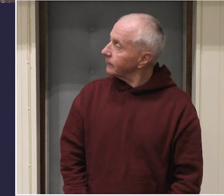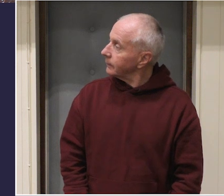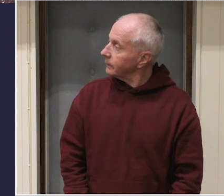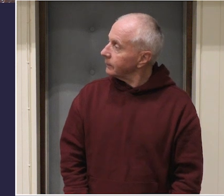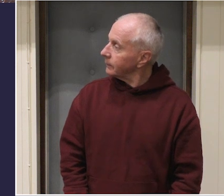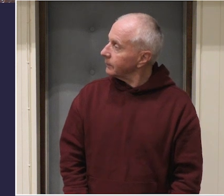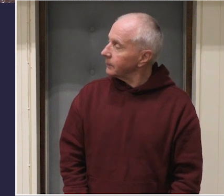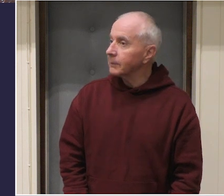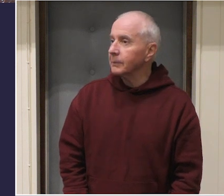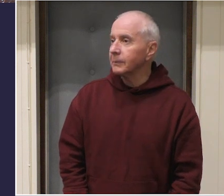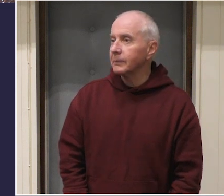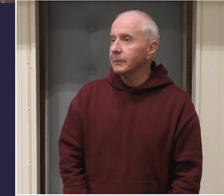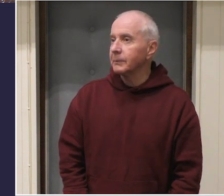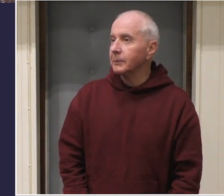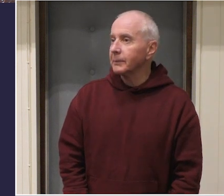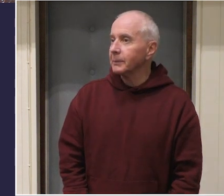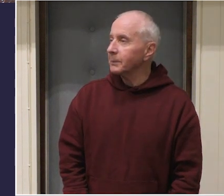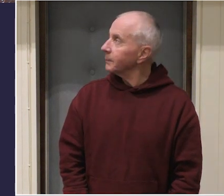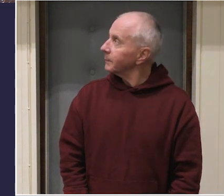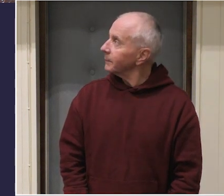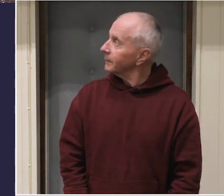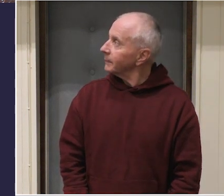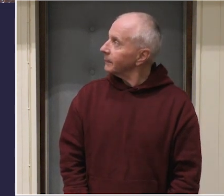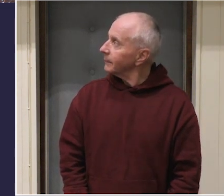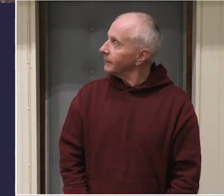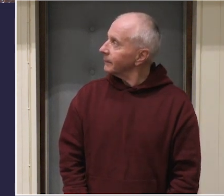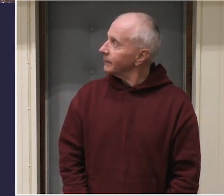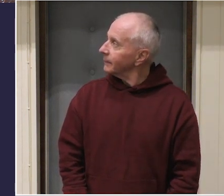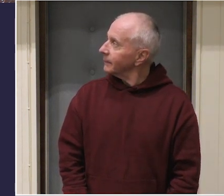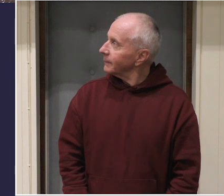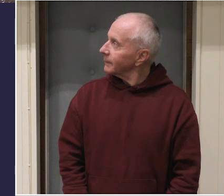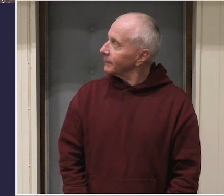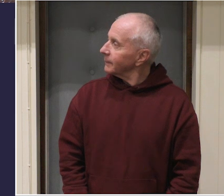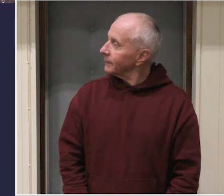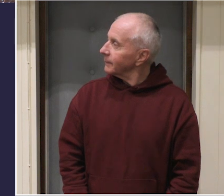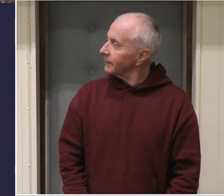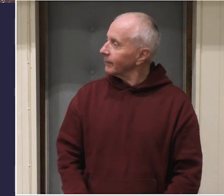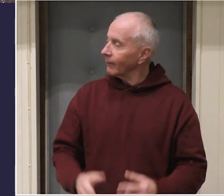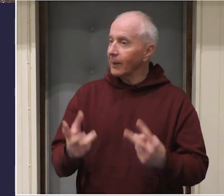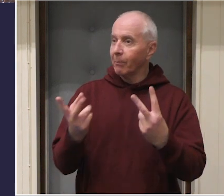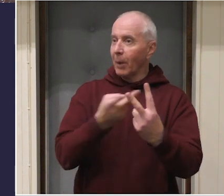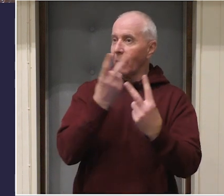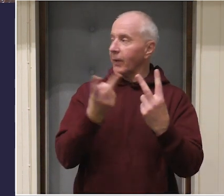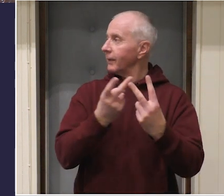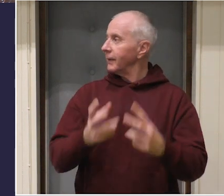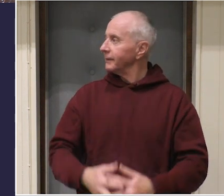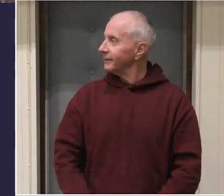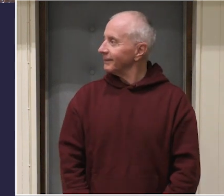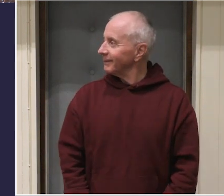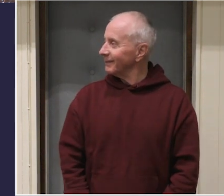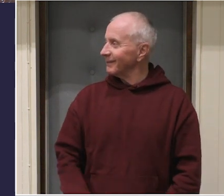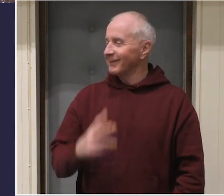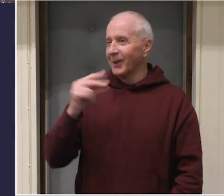Go ahead. The big one there and the big one there. That one and that one binary? Yeah. No.